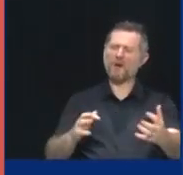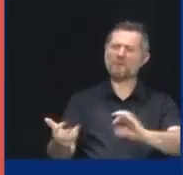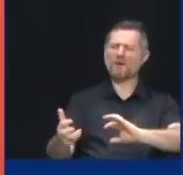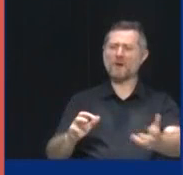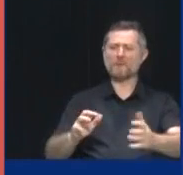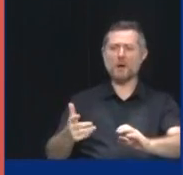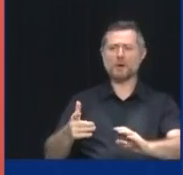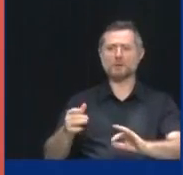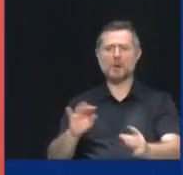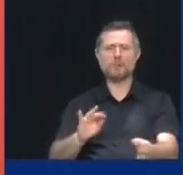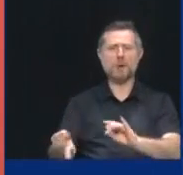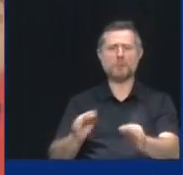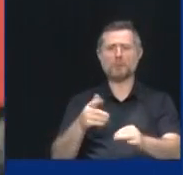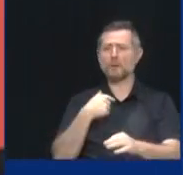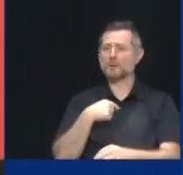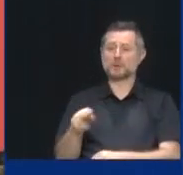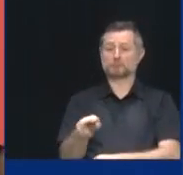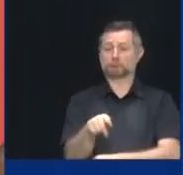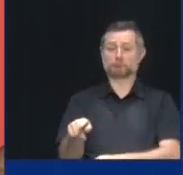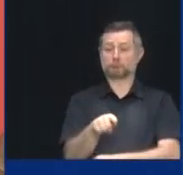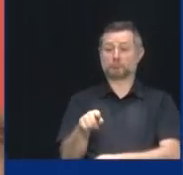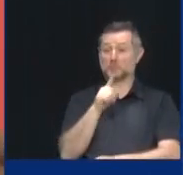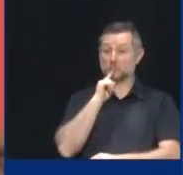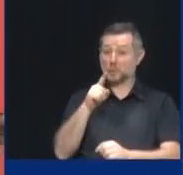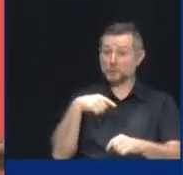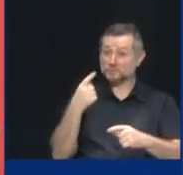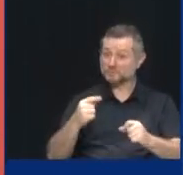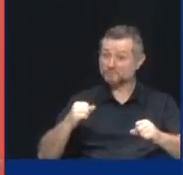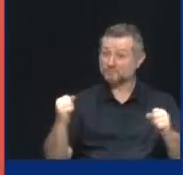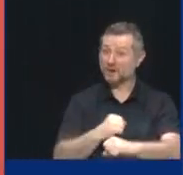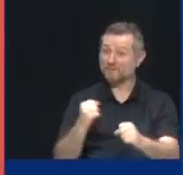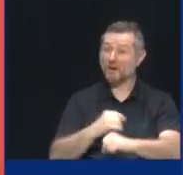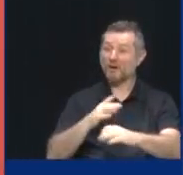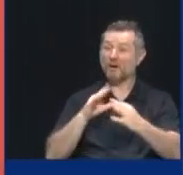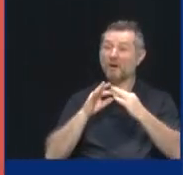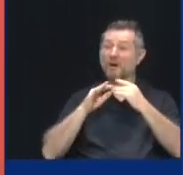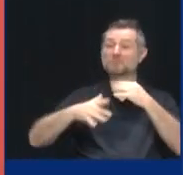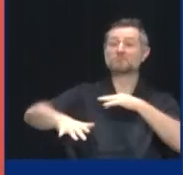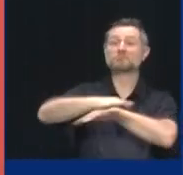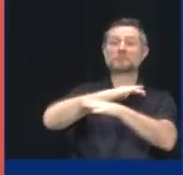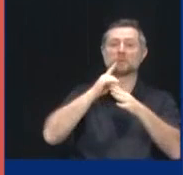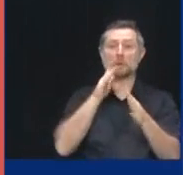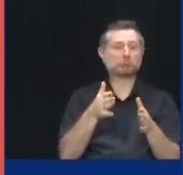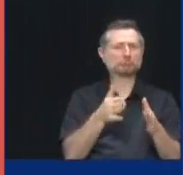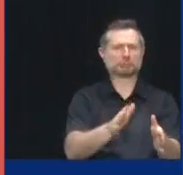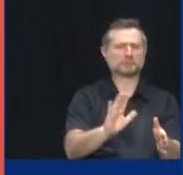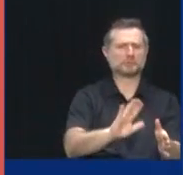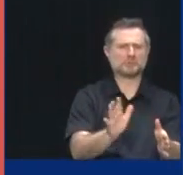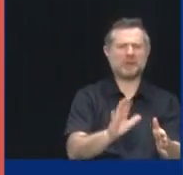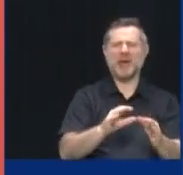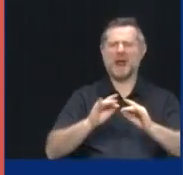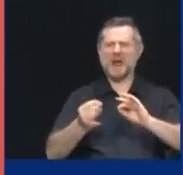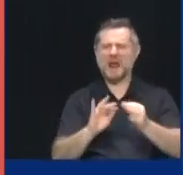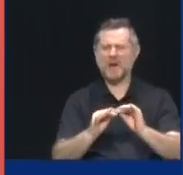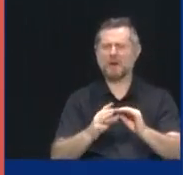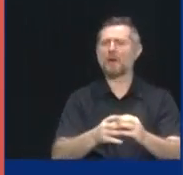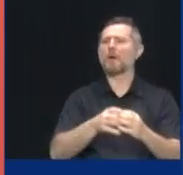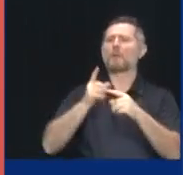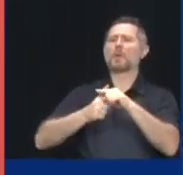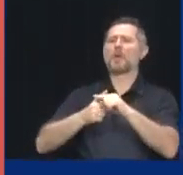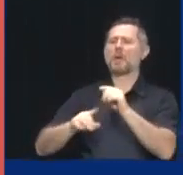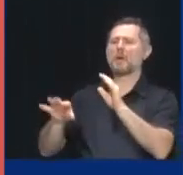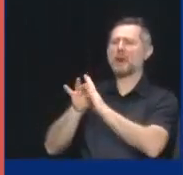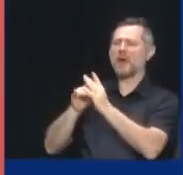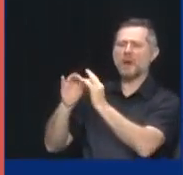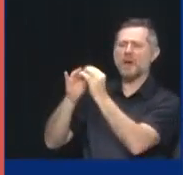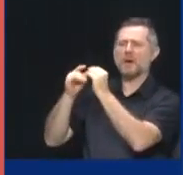And they didn't just fight in the streets. They fought by getting people into places of power who mattered, who would make a